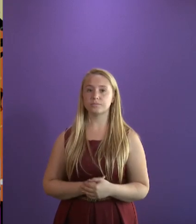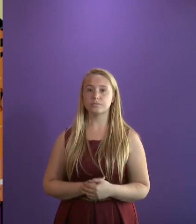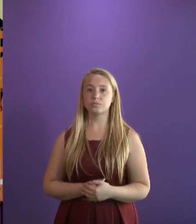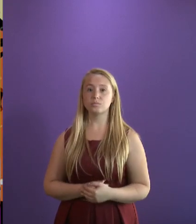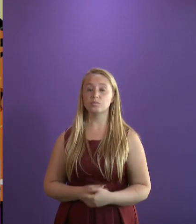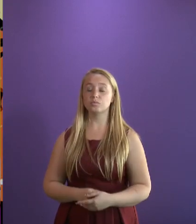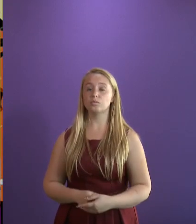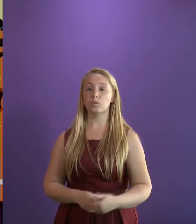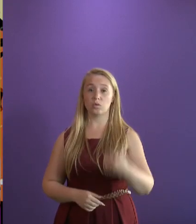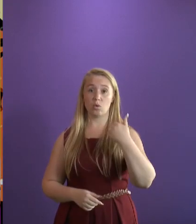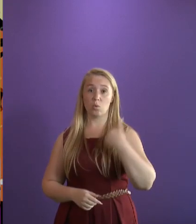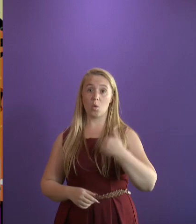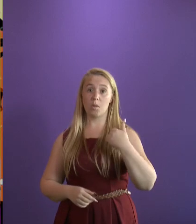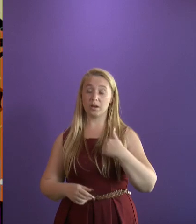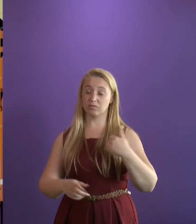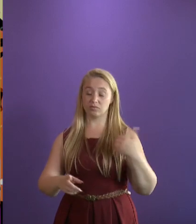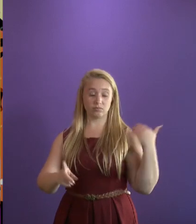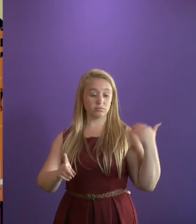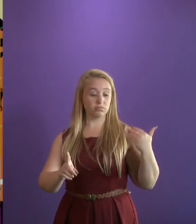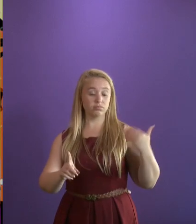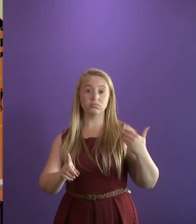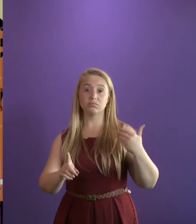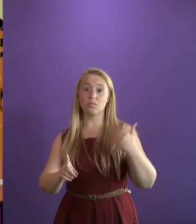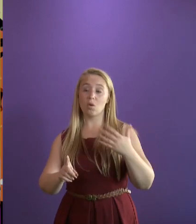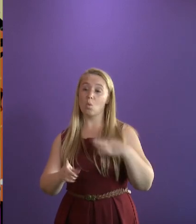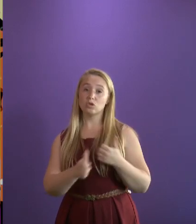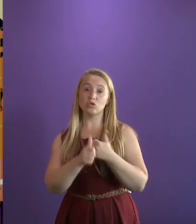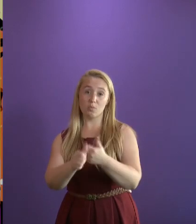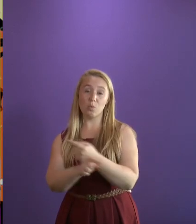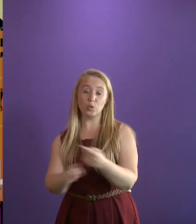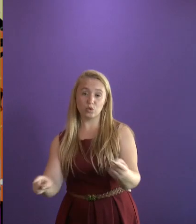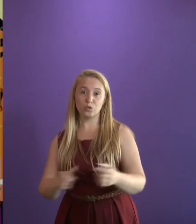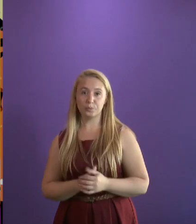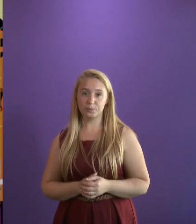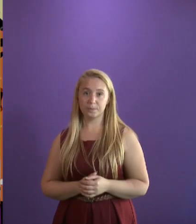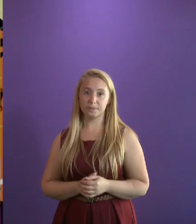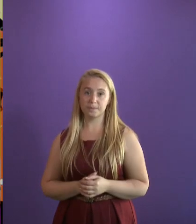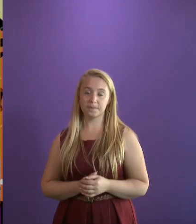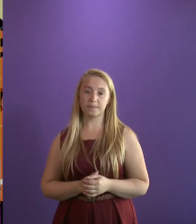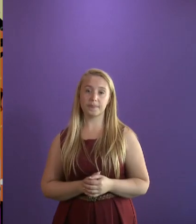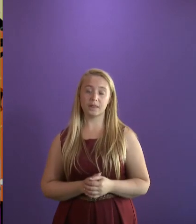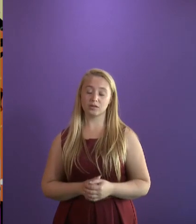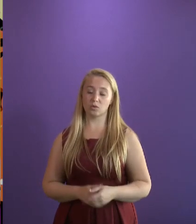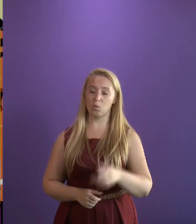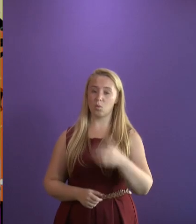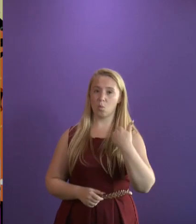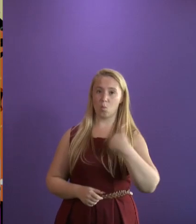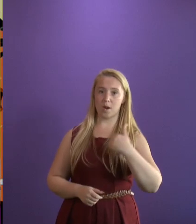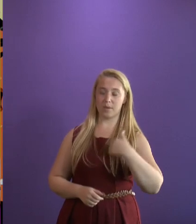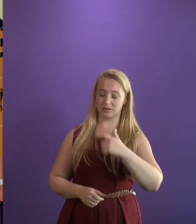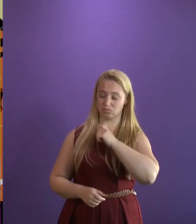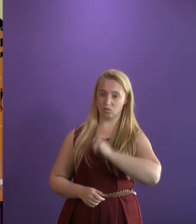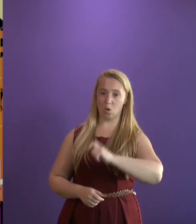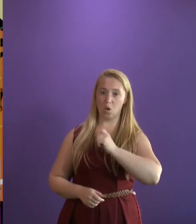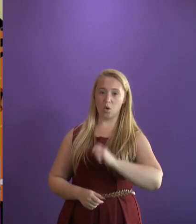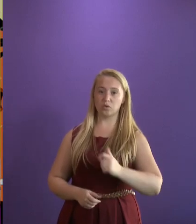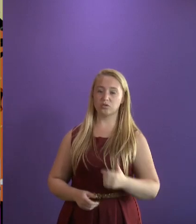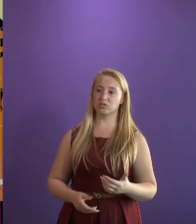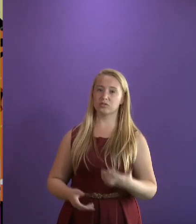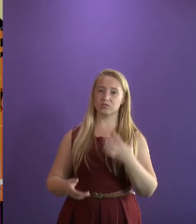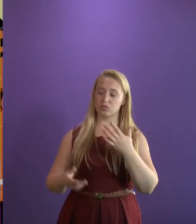before you are there to hold out a hand to you and provide support. Many of us see our role as paving the way for